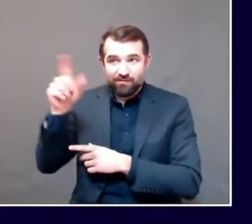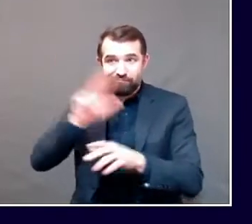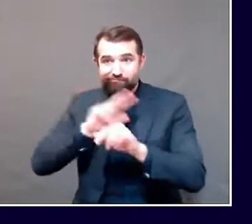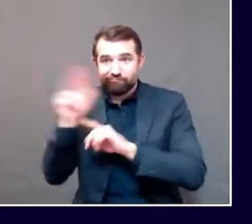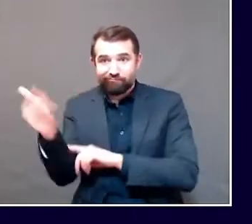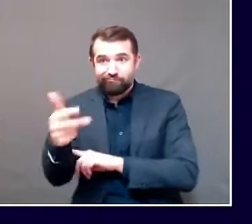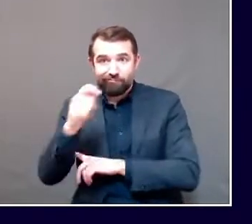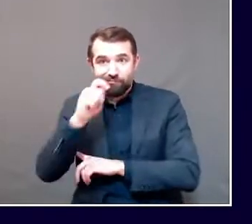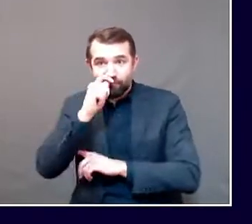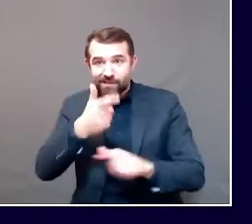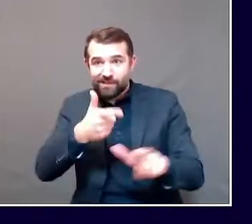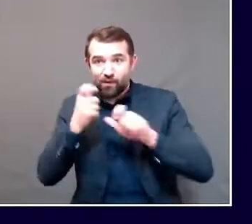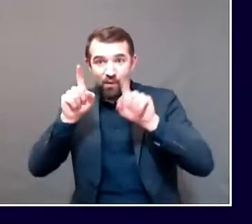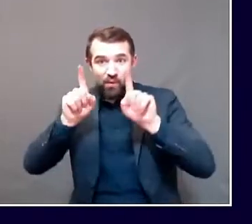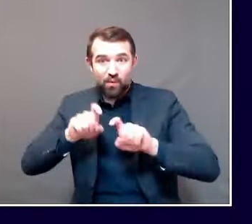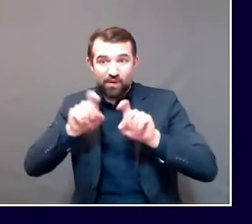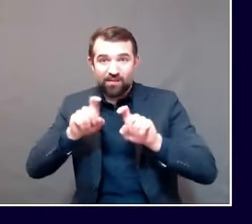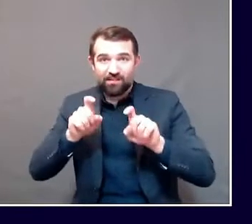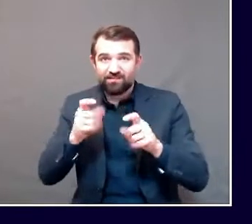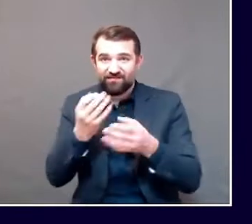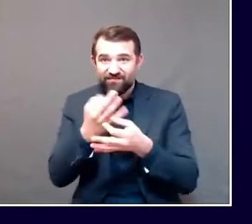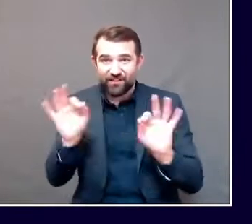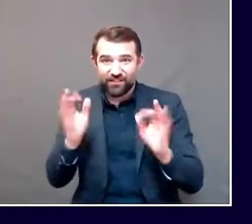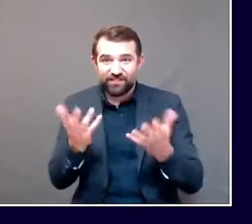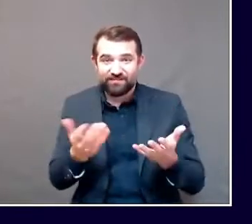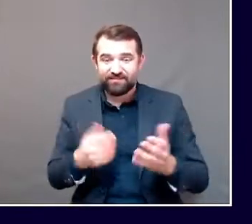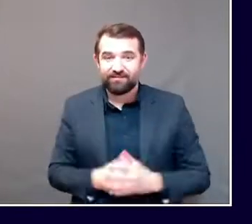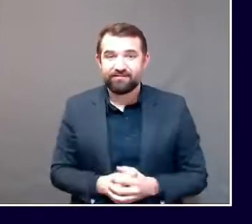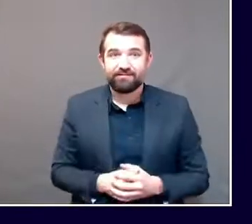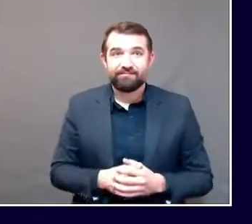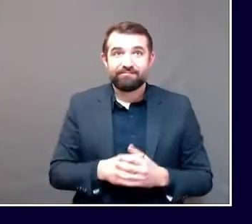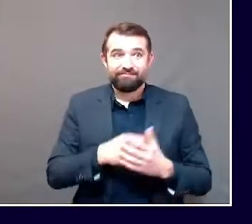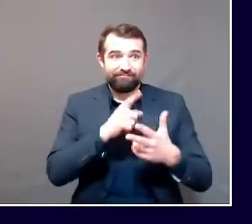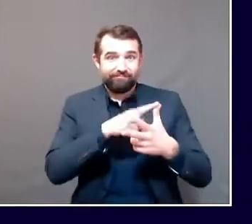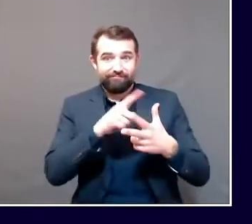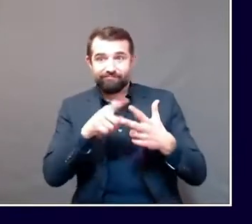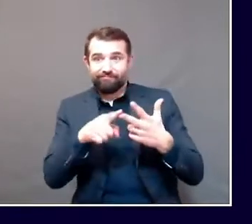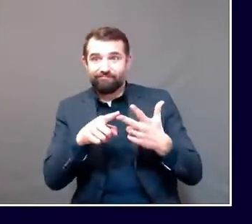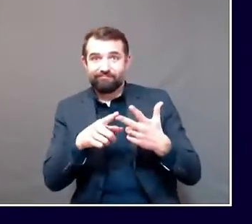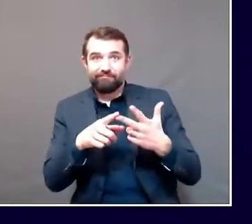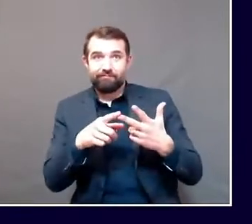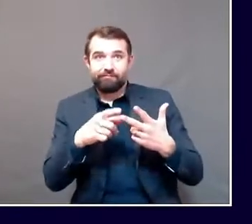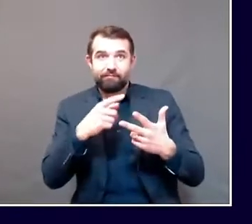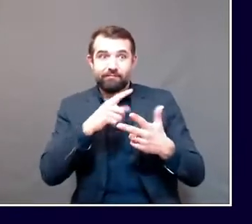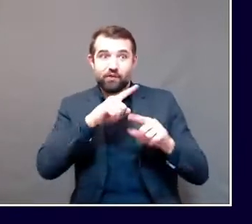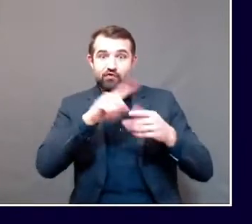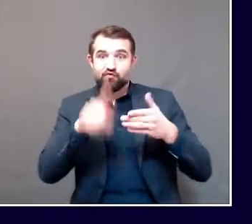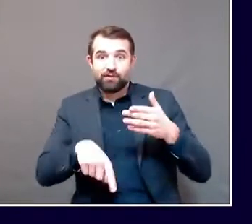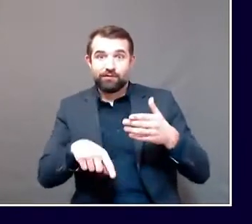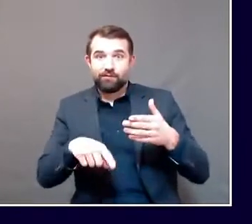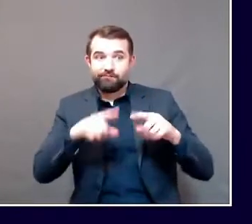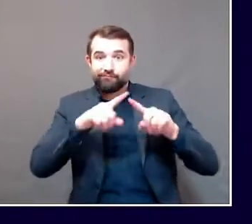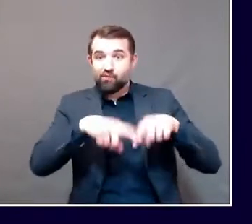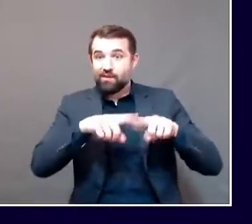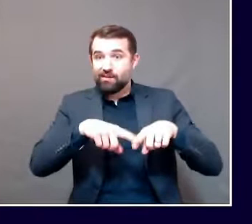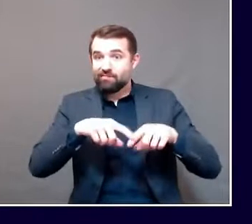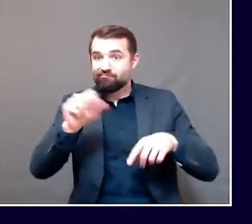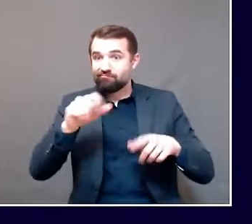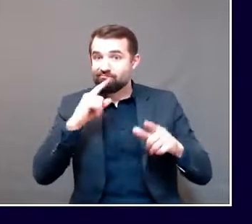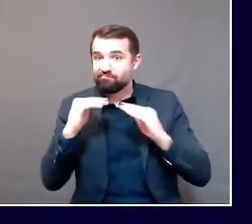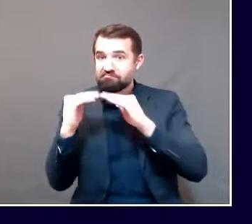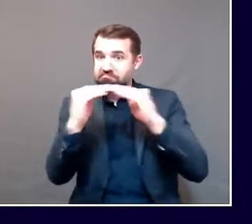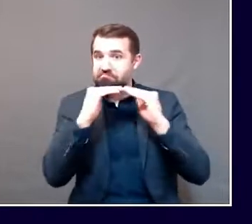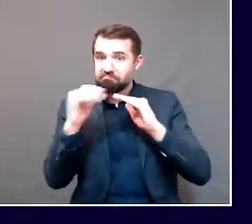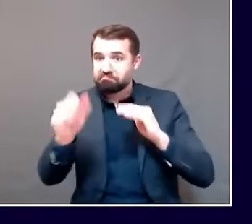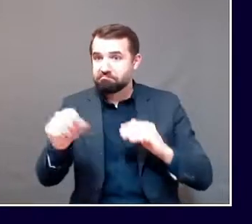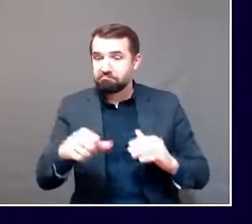no cost with equal reliability, particularly the swab and send sites. So Bob, I don't think it's a system where we have to provide preferences